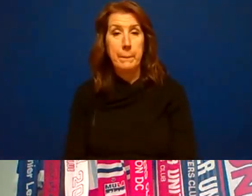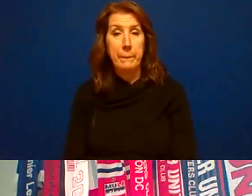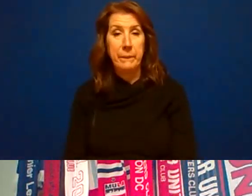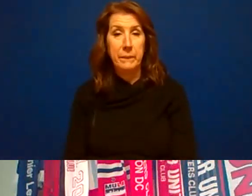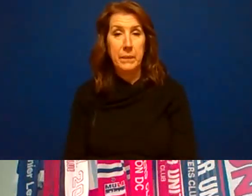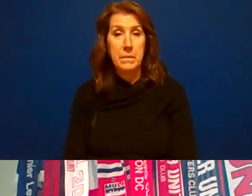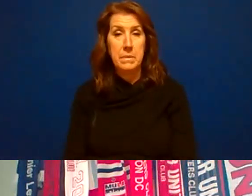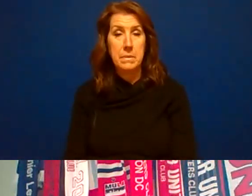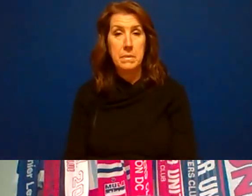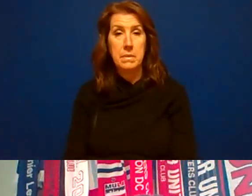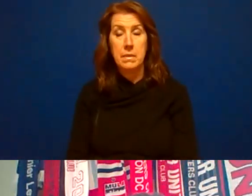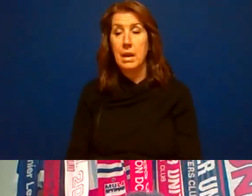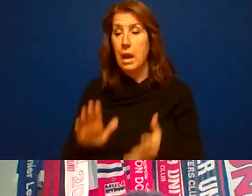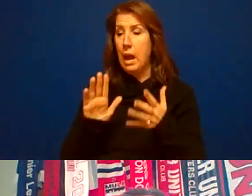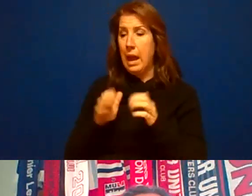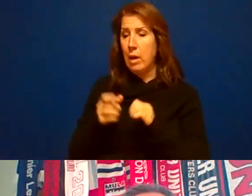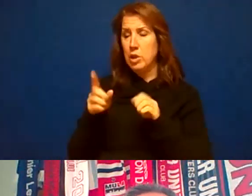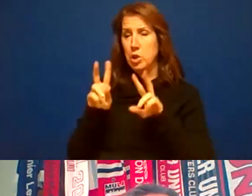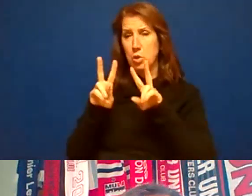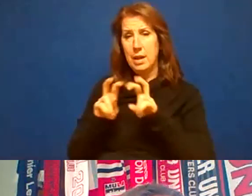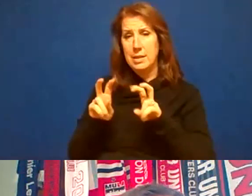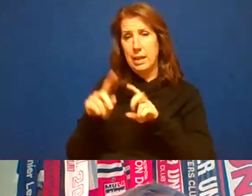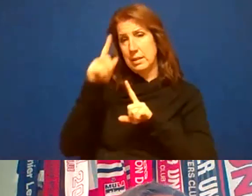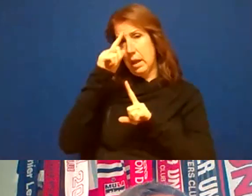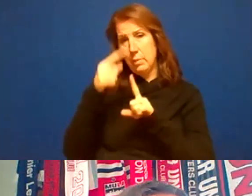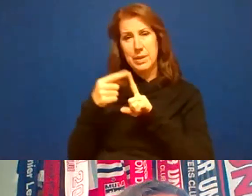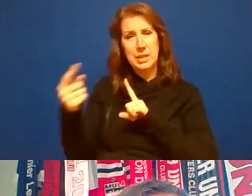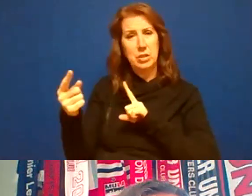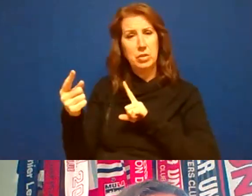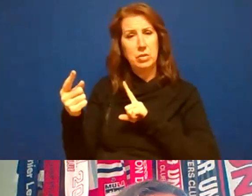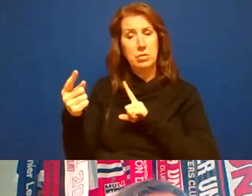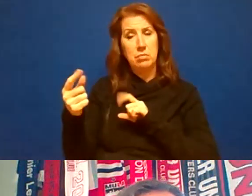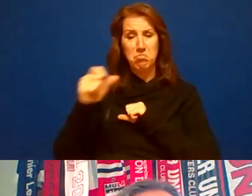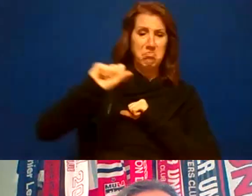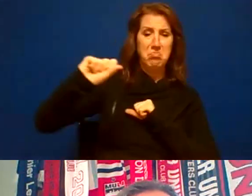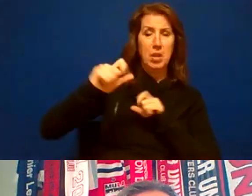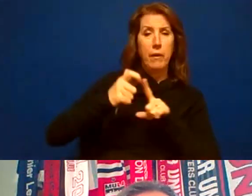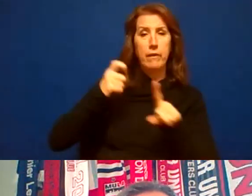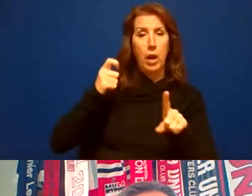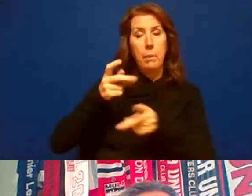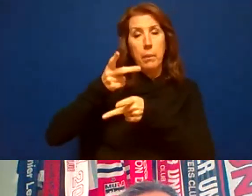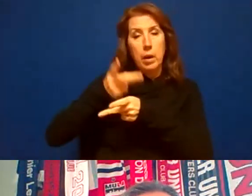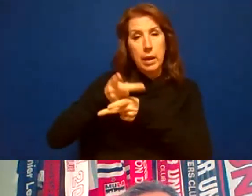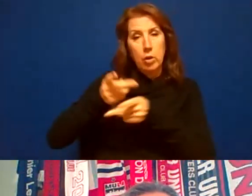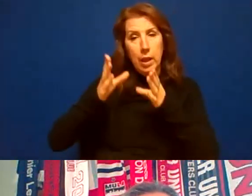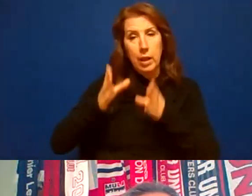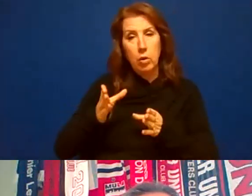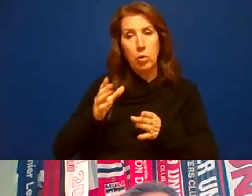How do you assess opposition when the opposition's coming from a caretaker or guardian?